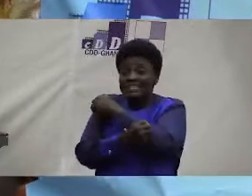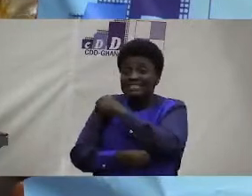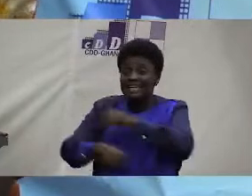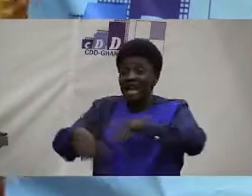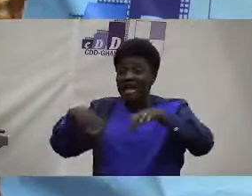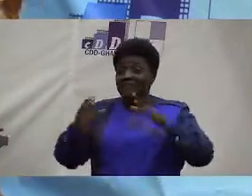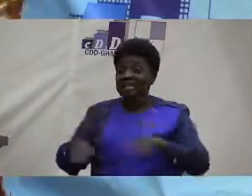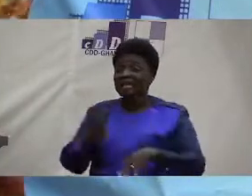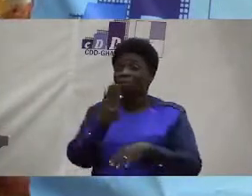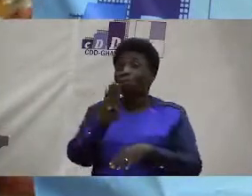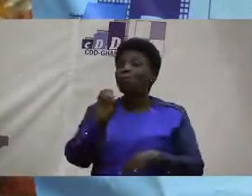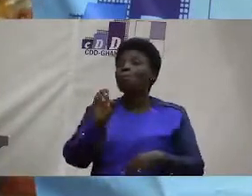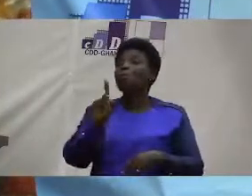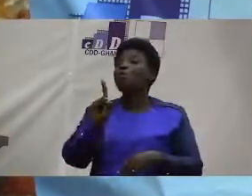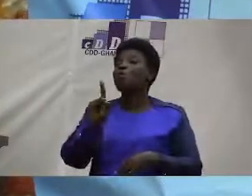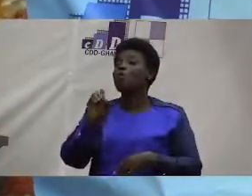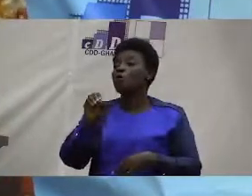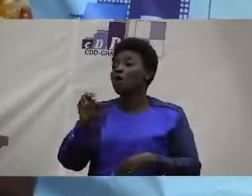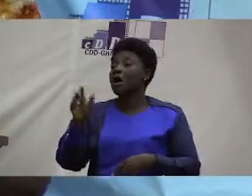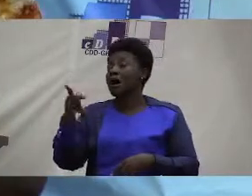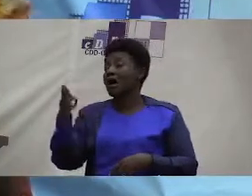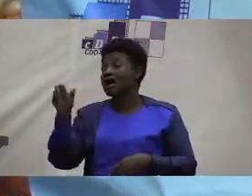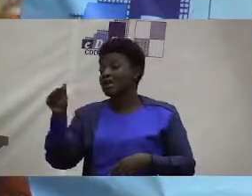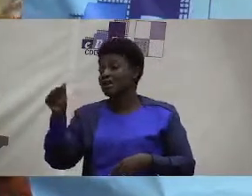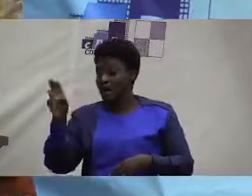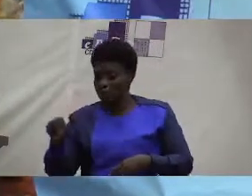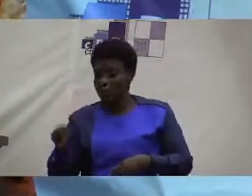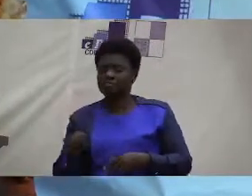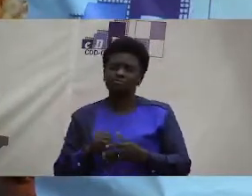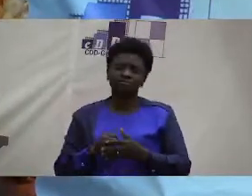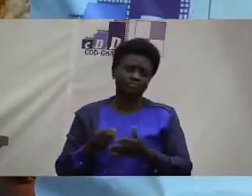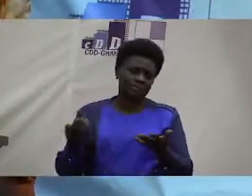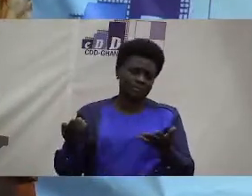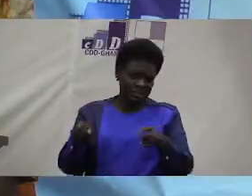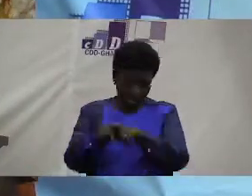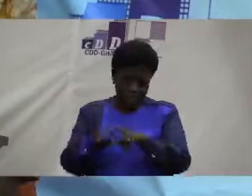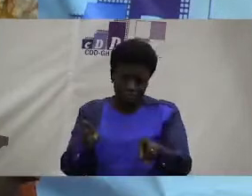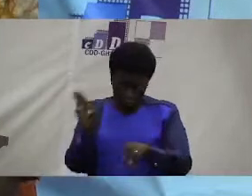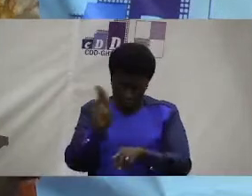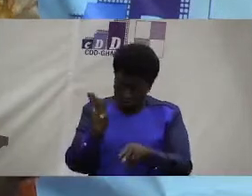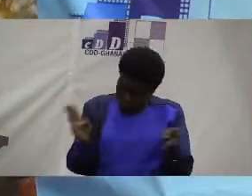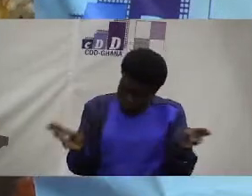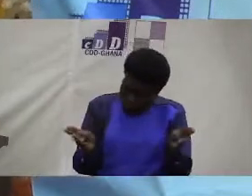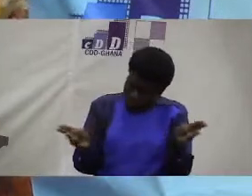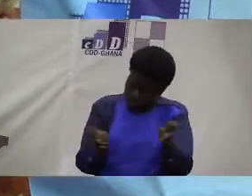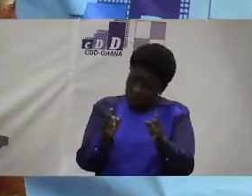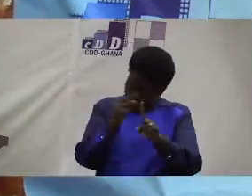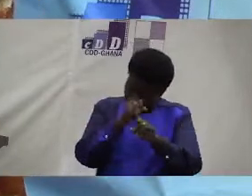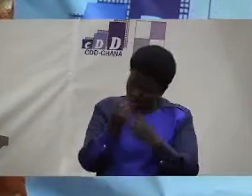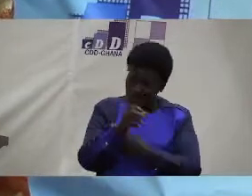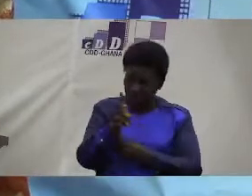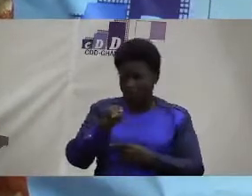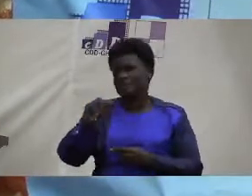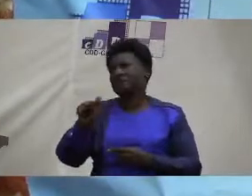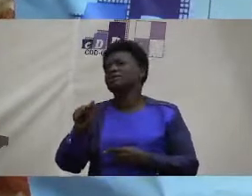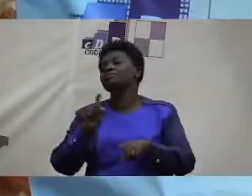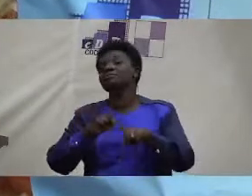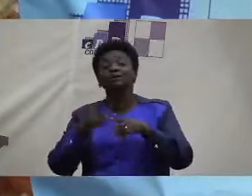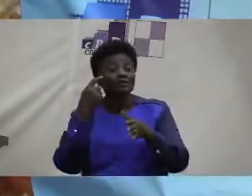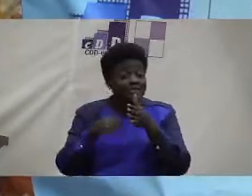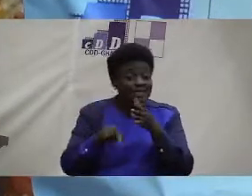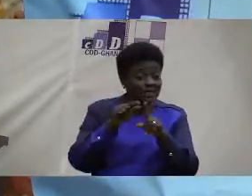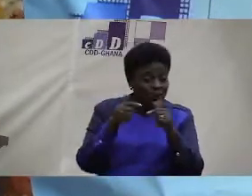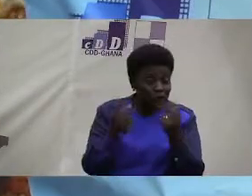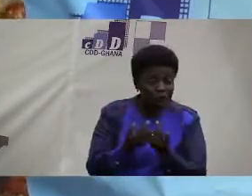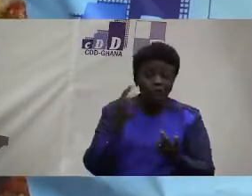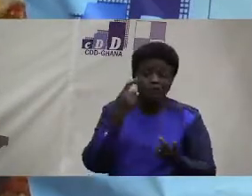Haram, JNIM, they use it to mobilize like that. But when you check the rules, you see on